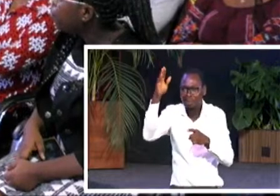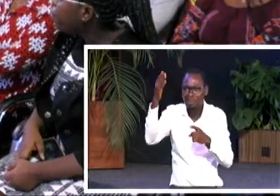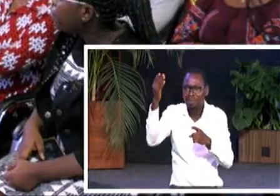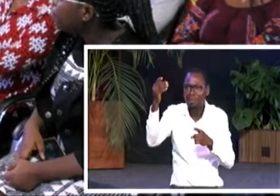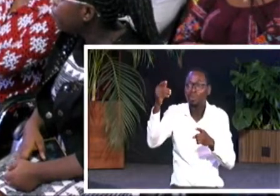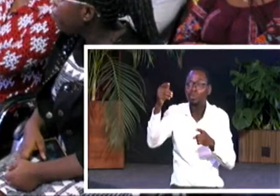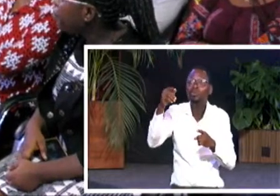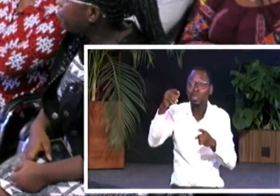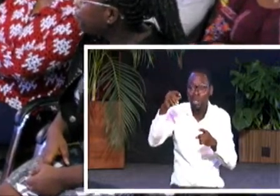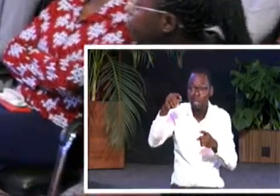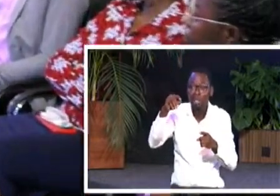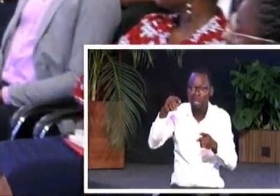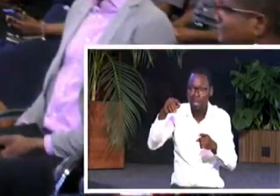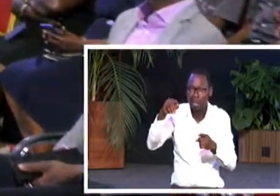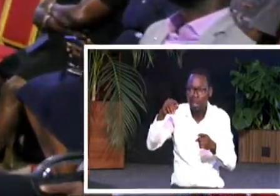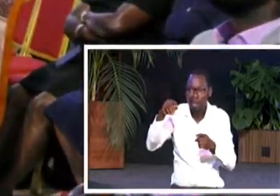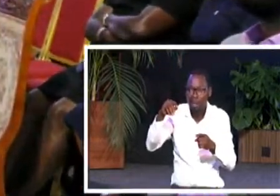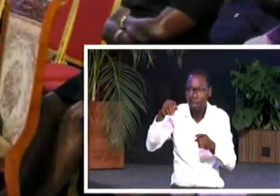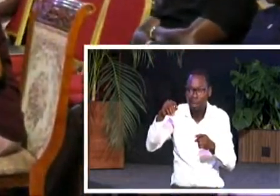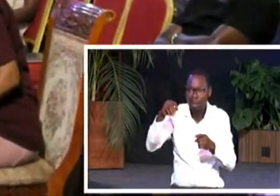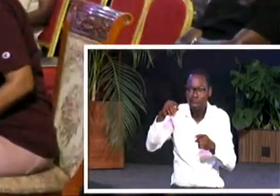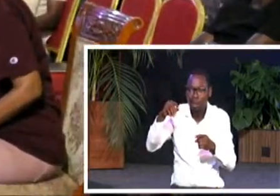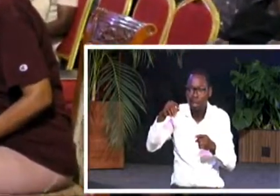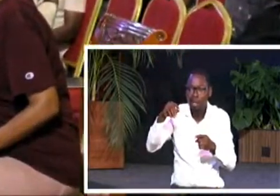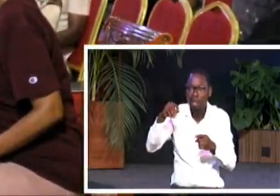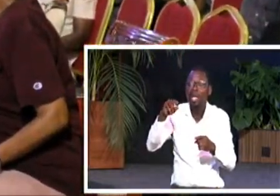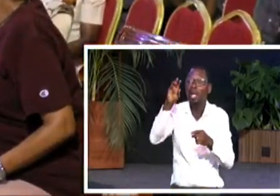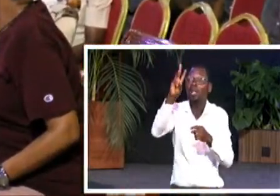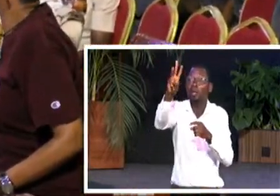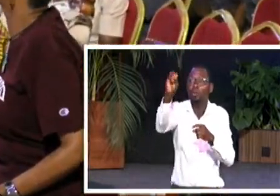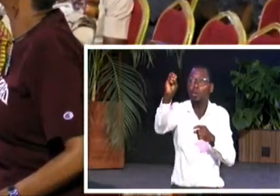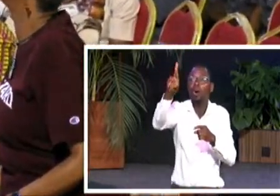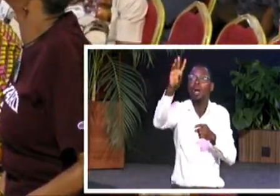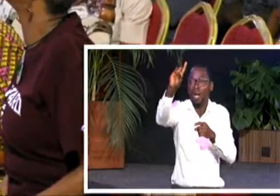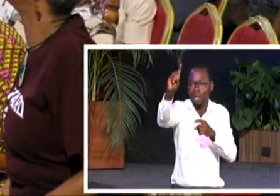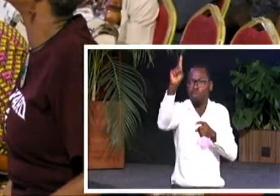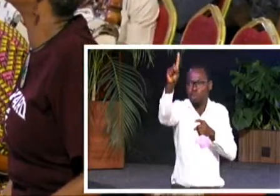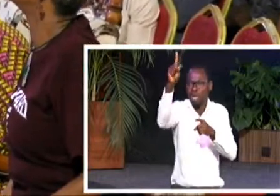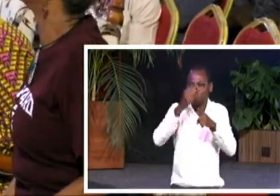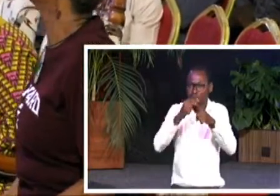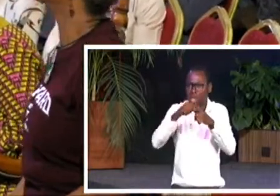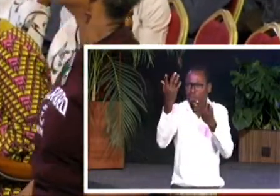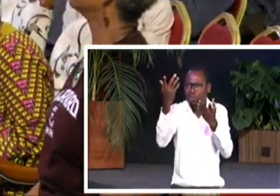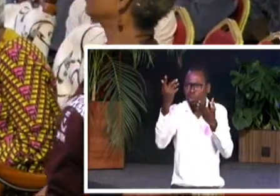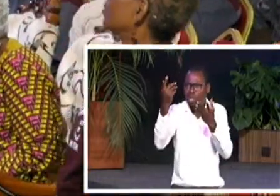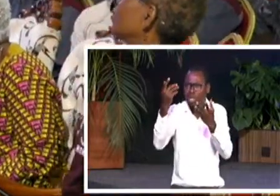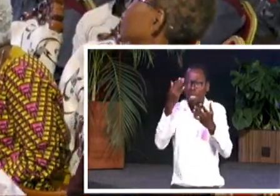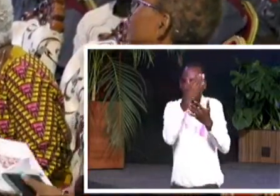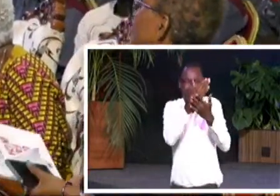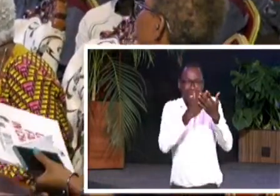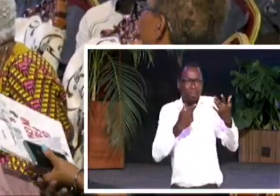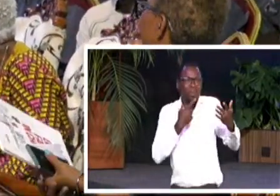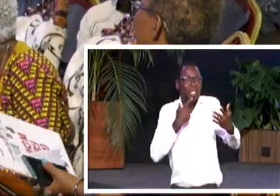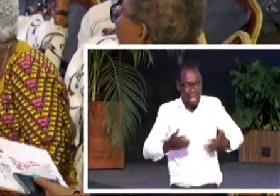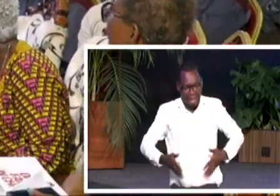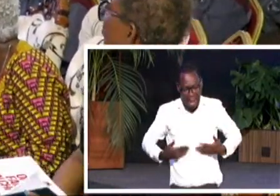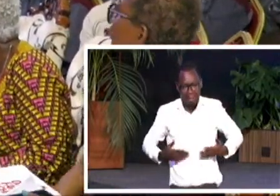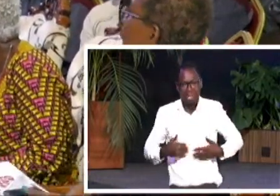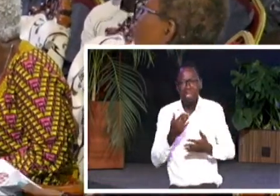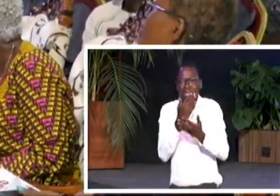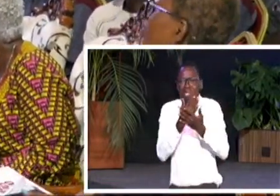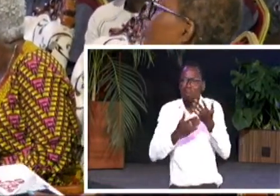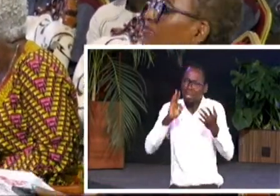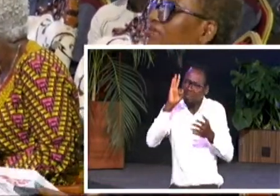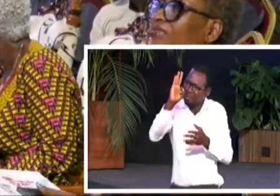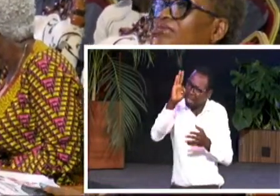Incredible. Dr. Panyu Malioji, one word. Insightful. Insightful. Amos, you've done 11 weeks non-stop with only 1 week